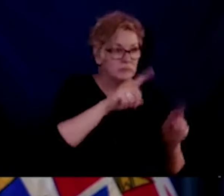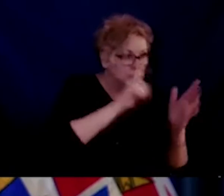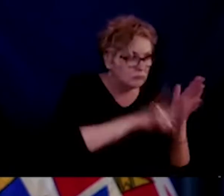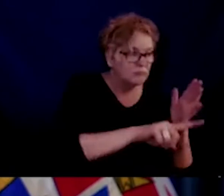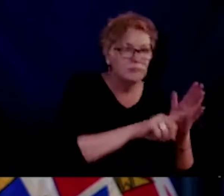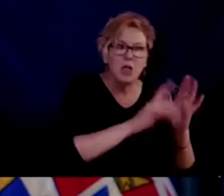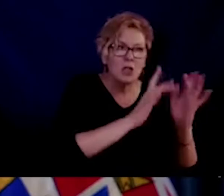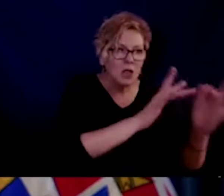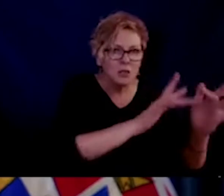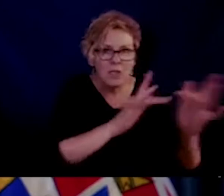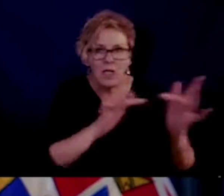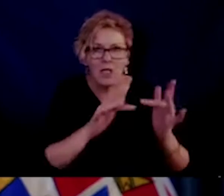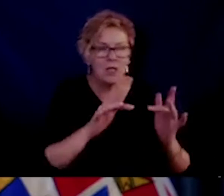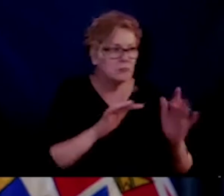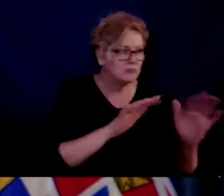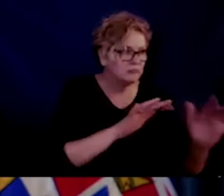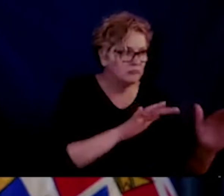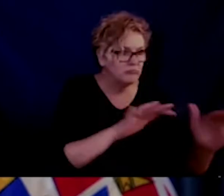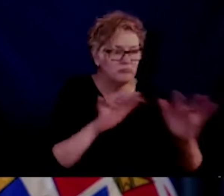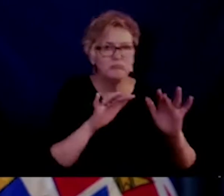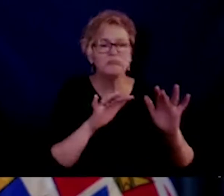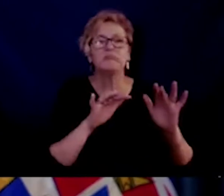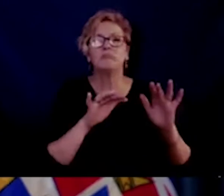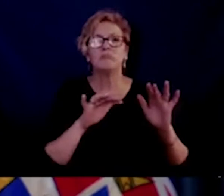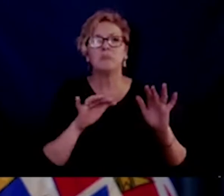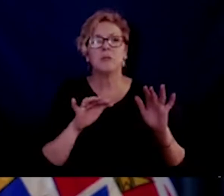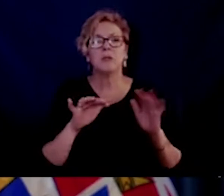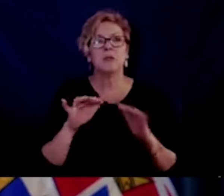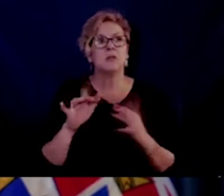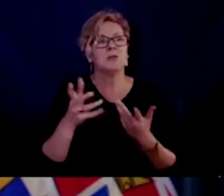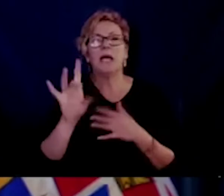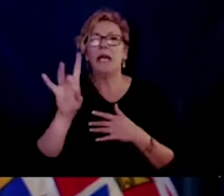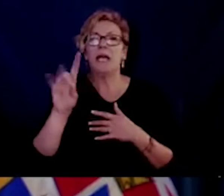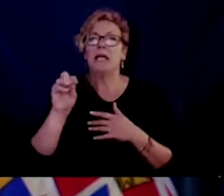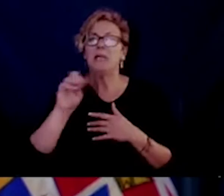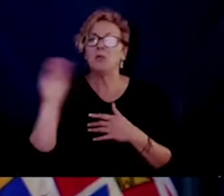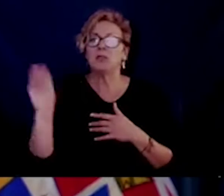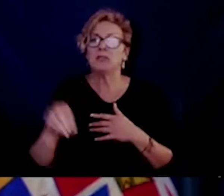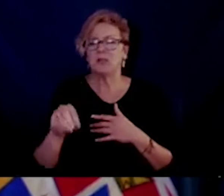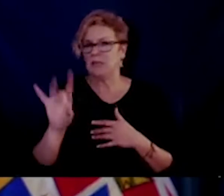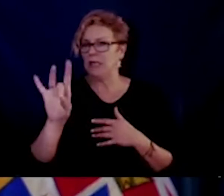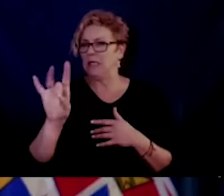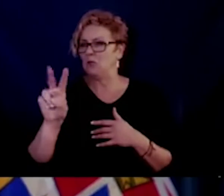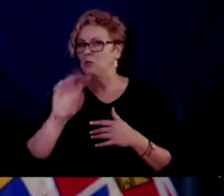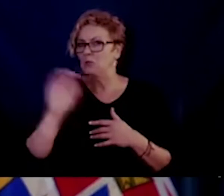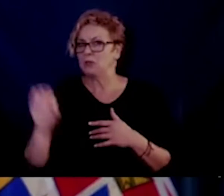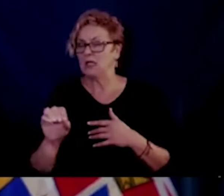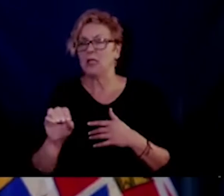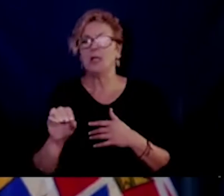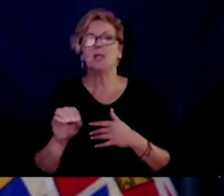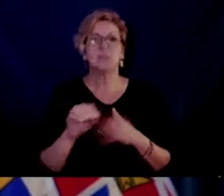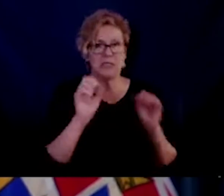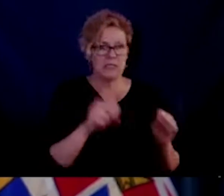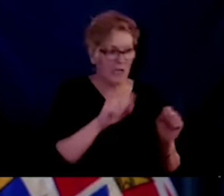are linked to a known case or cluster. And there are some times where it's gotten out of control for us a little bit, and we looked at that